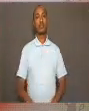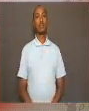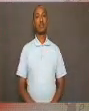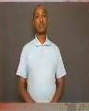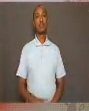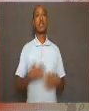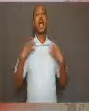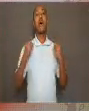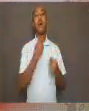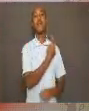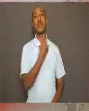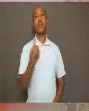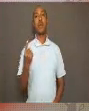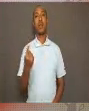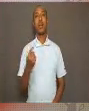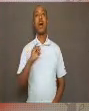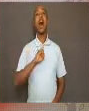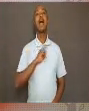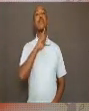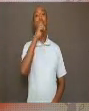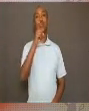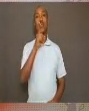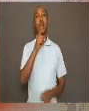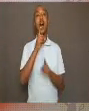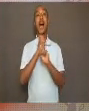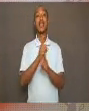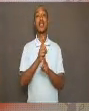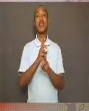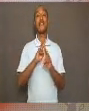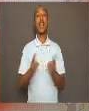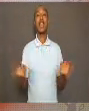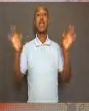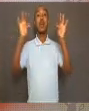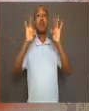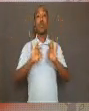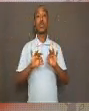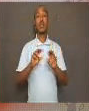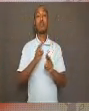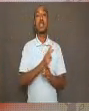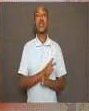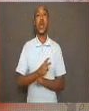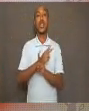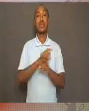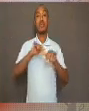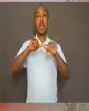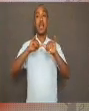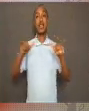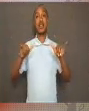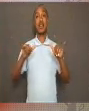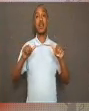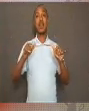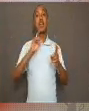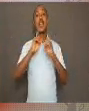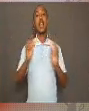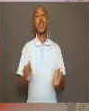Hello, everyone. I am sure you came up with some very important precautionary measures for dealing